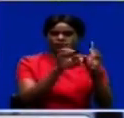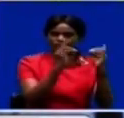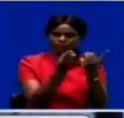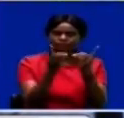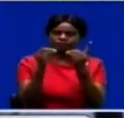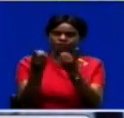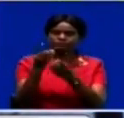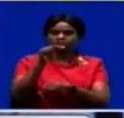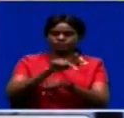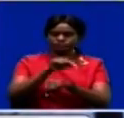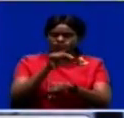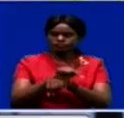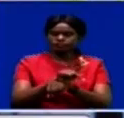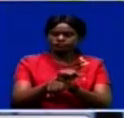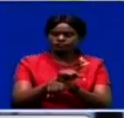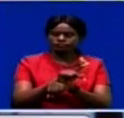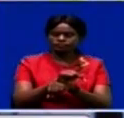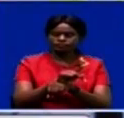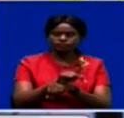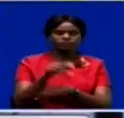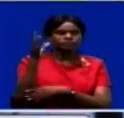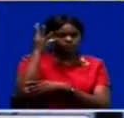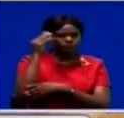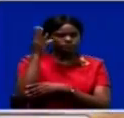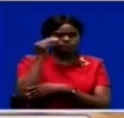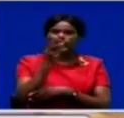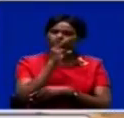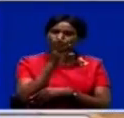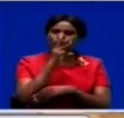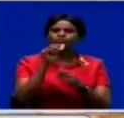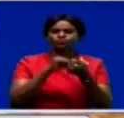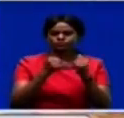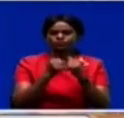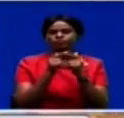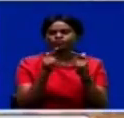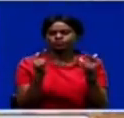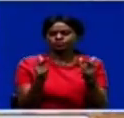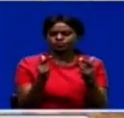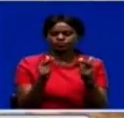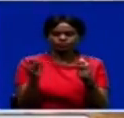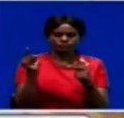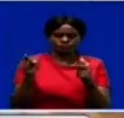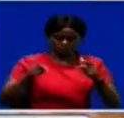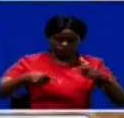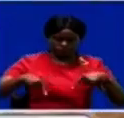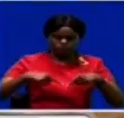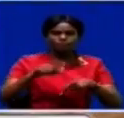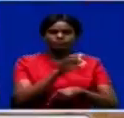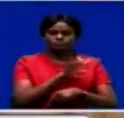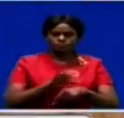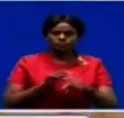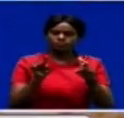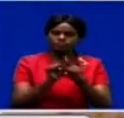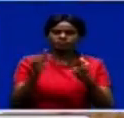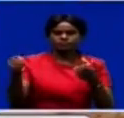project will go have been experiencing water bruise. Vine Innovations is one of the local contractors that have been